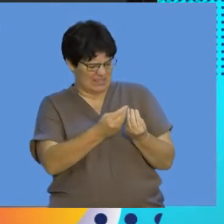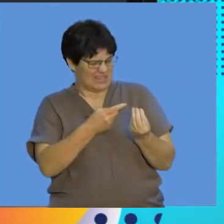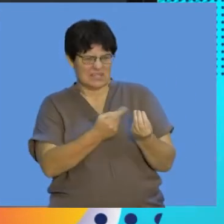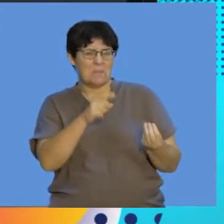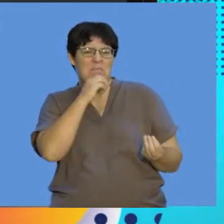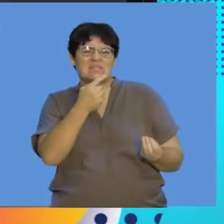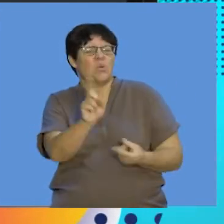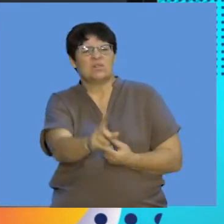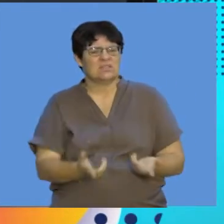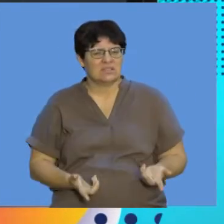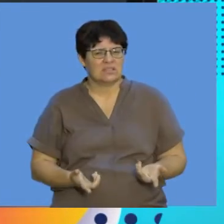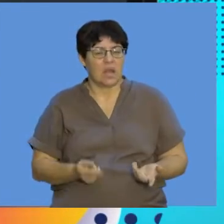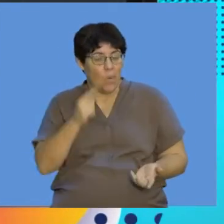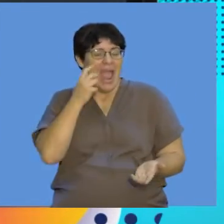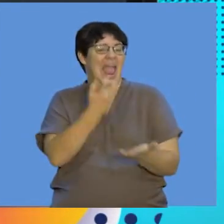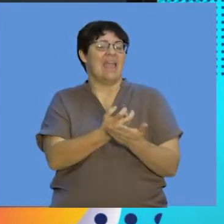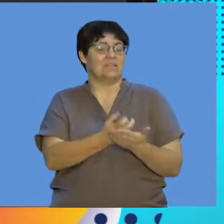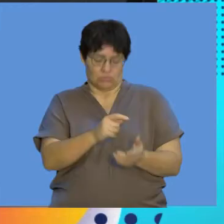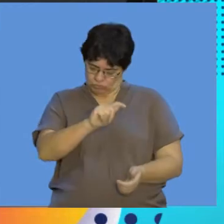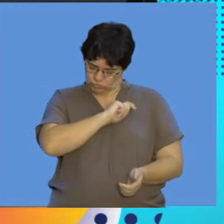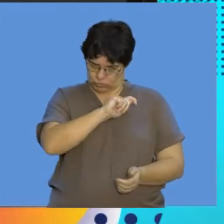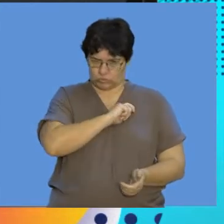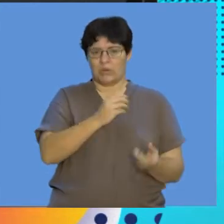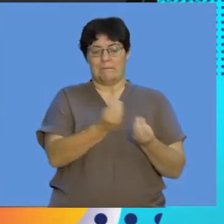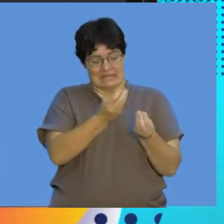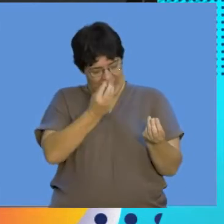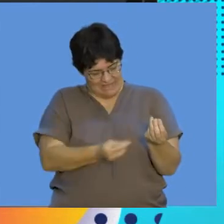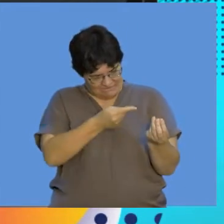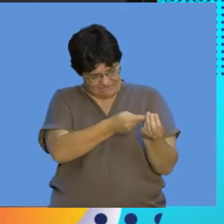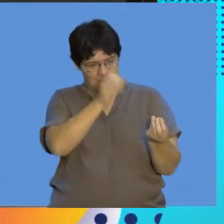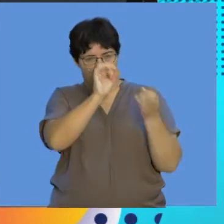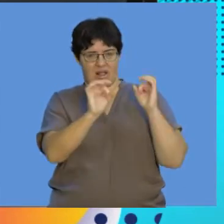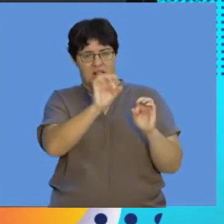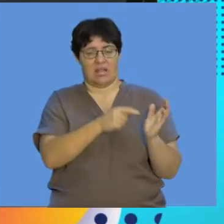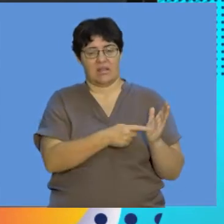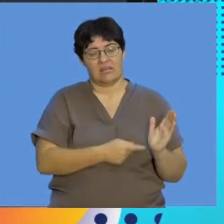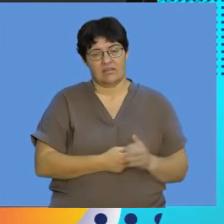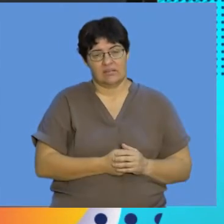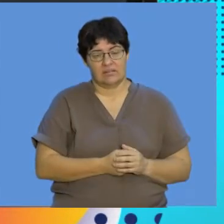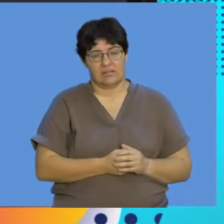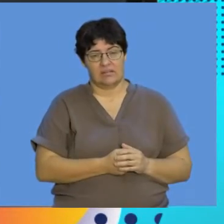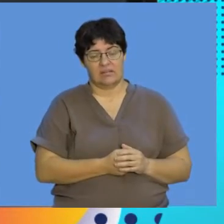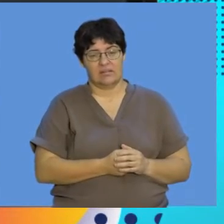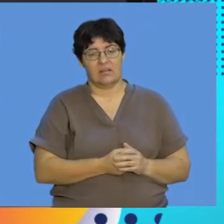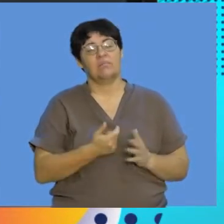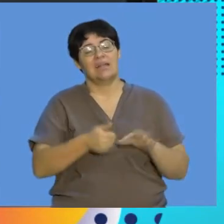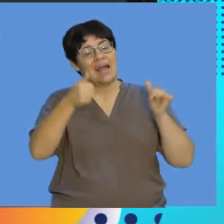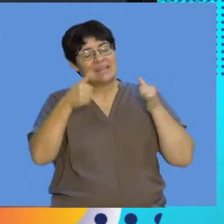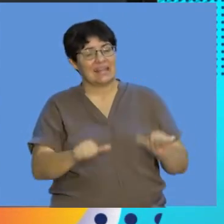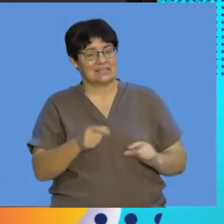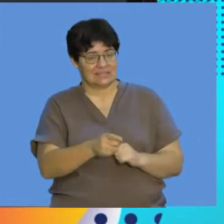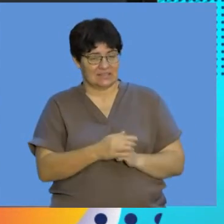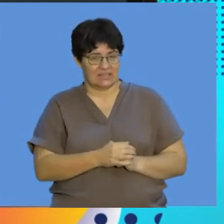there for us to really say, indeed, matter consists of particles, okay? Now, this takes us to the next stage, of